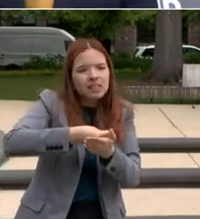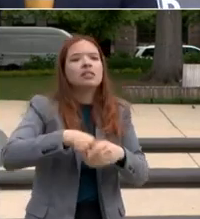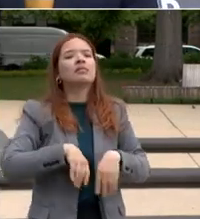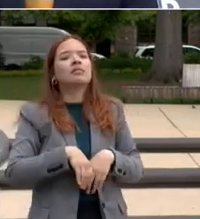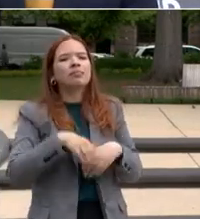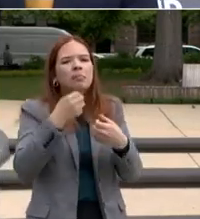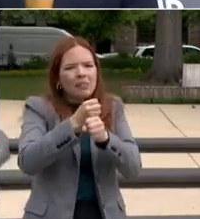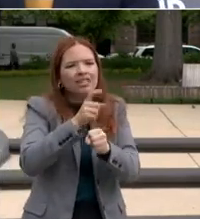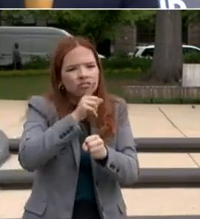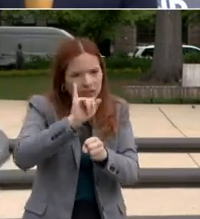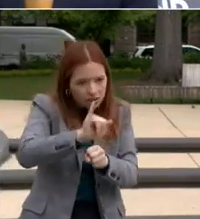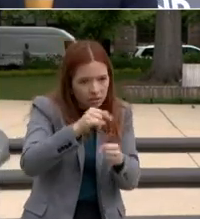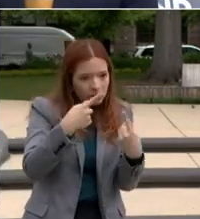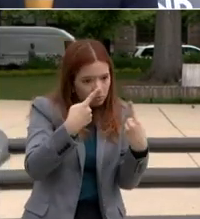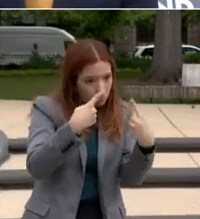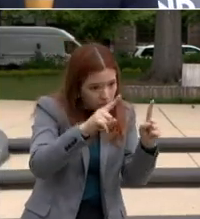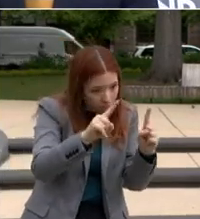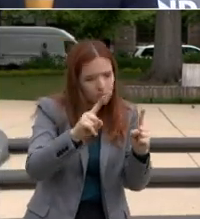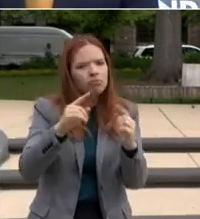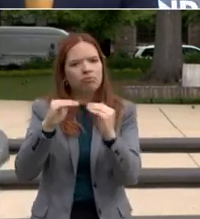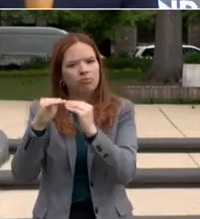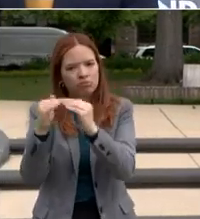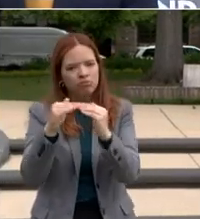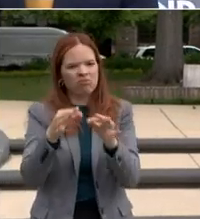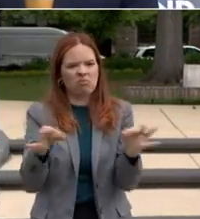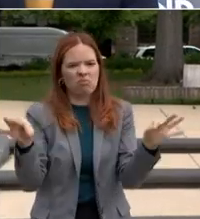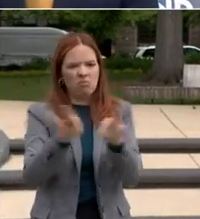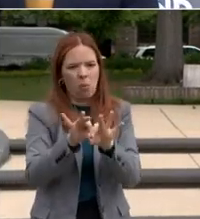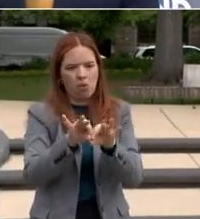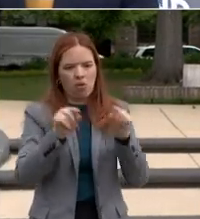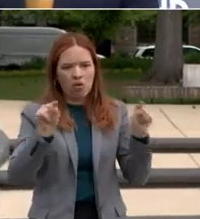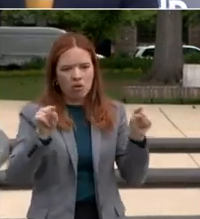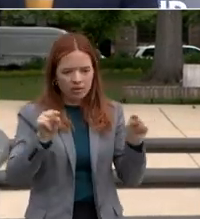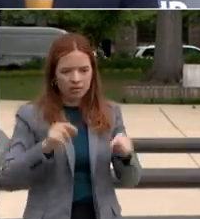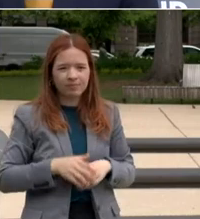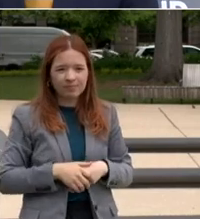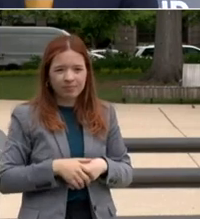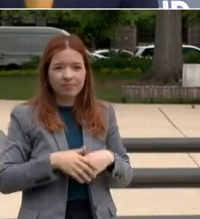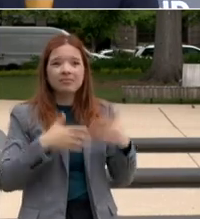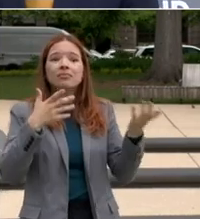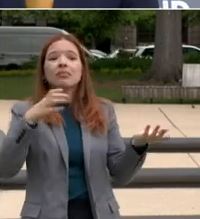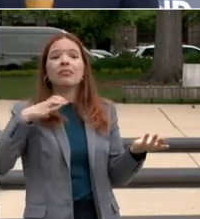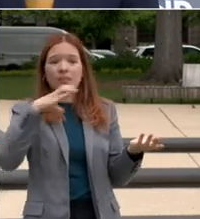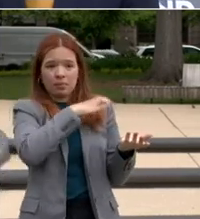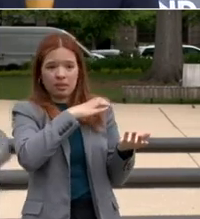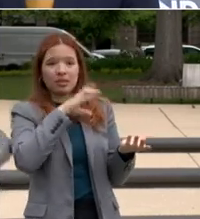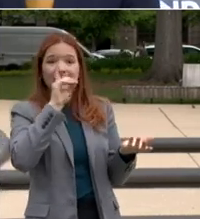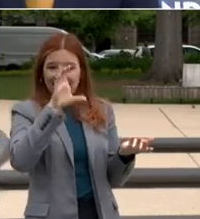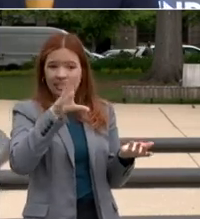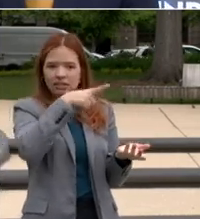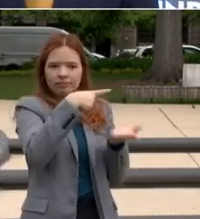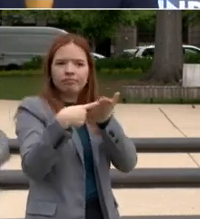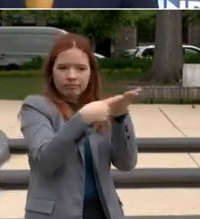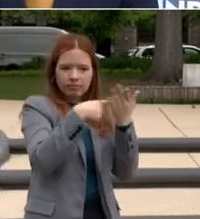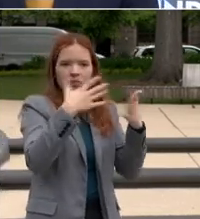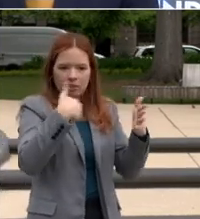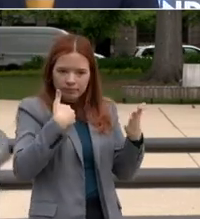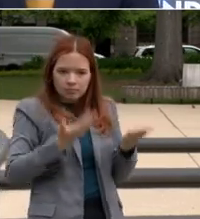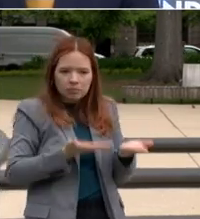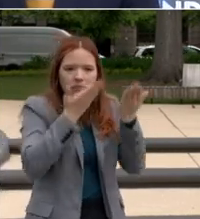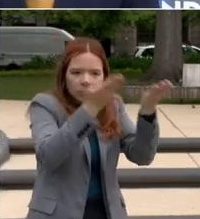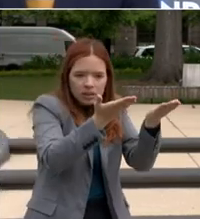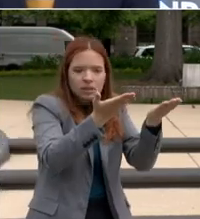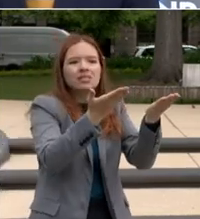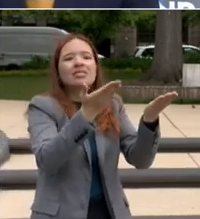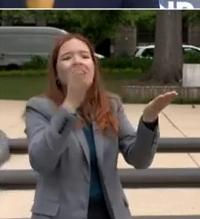and just. And so that committee is going to deliver some recommendations to me. Now, it is also important